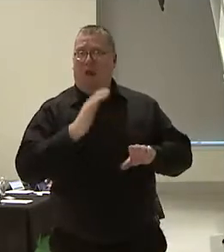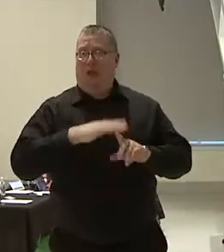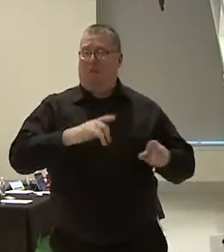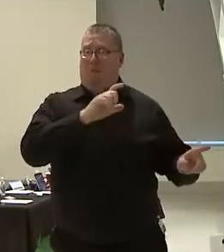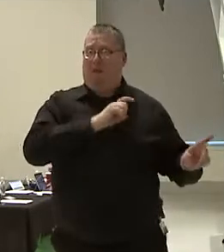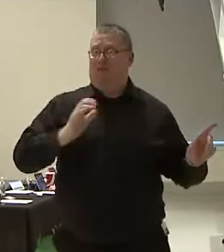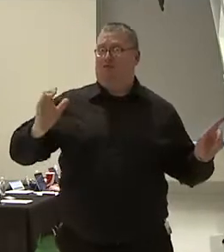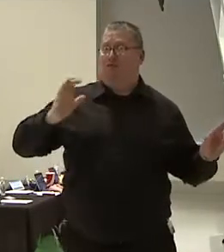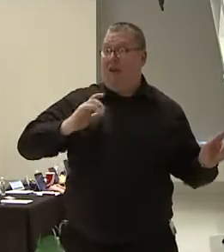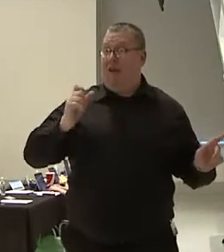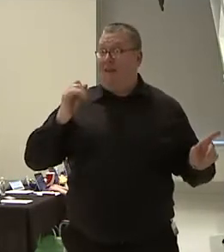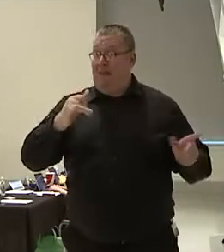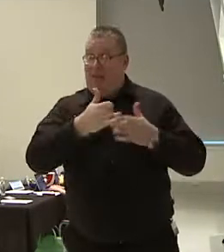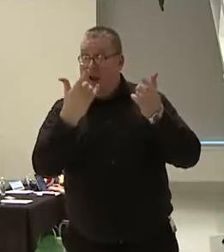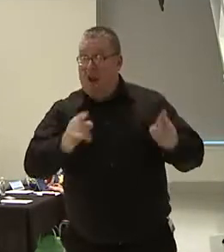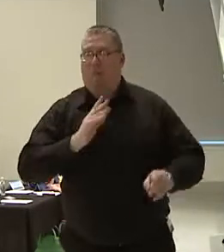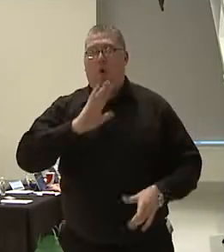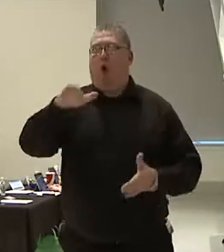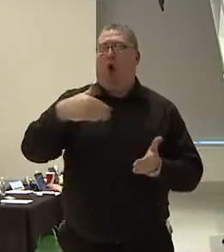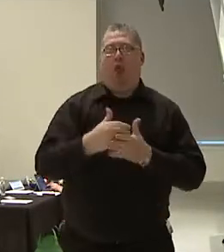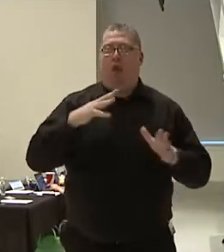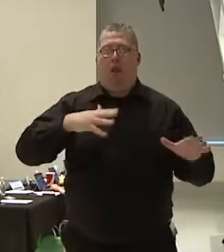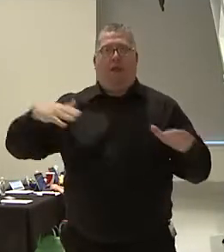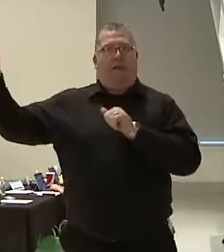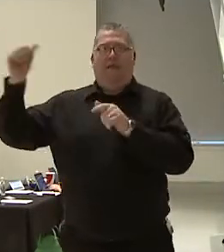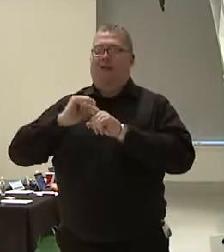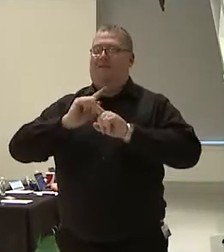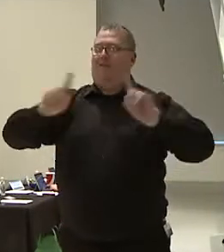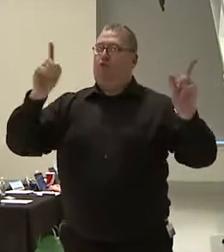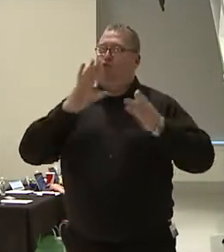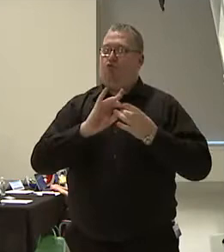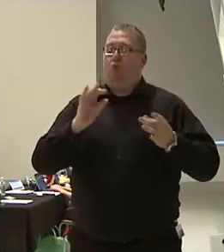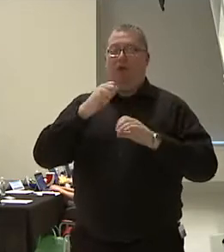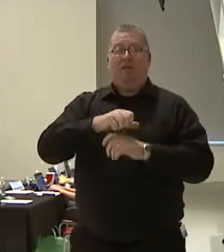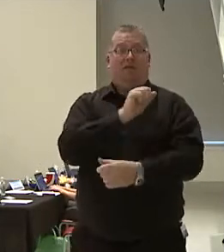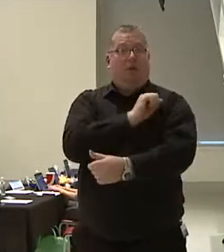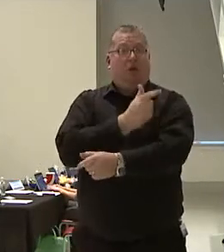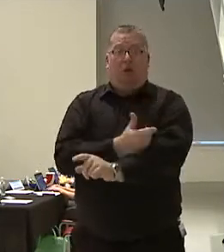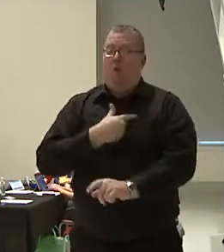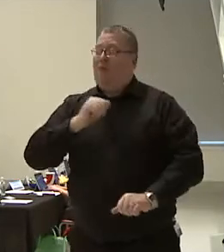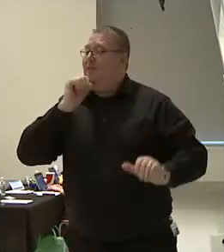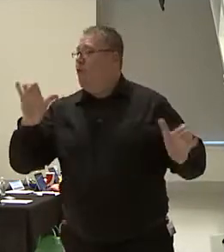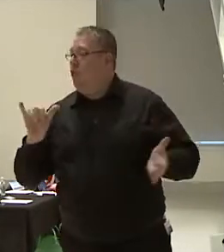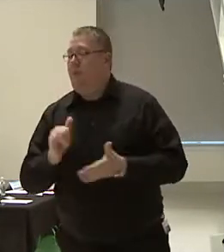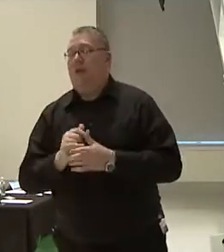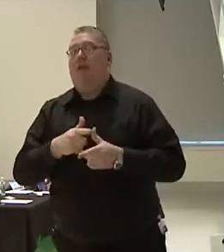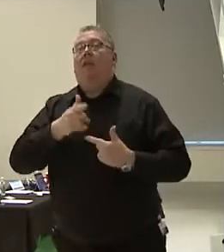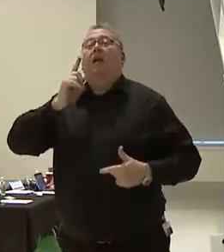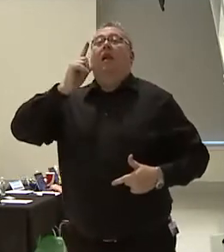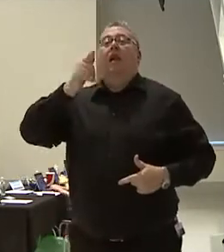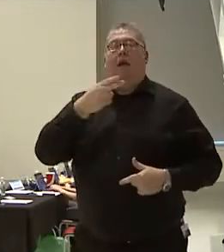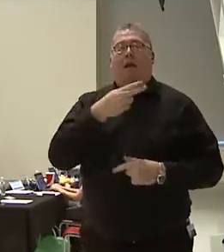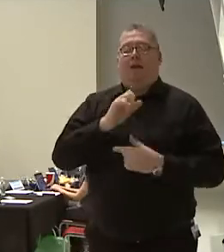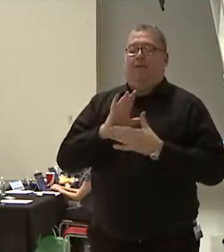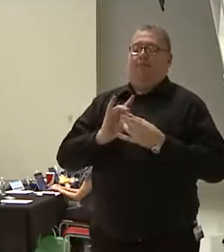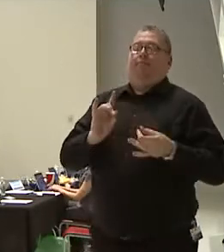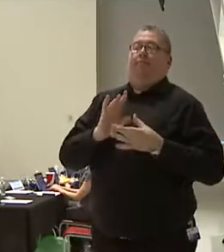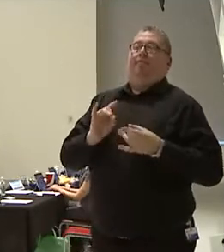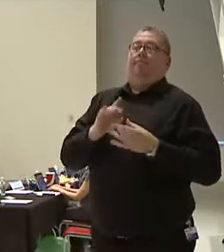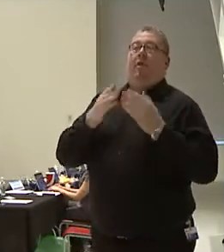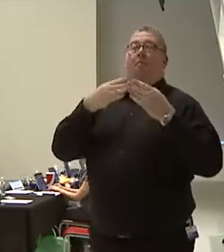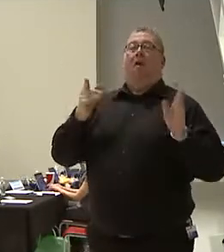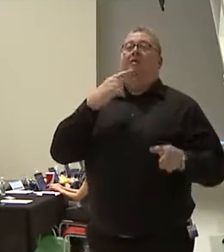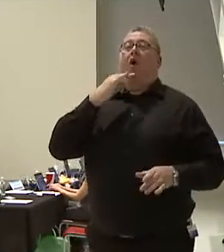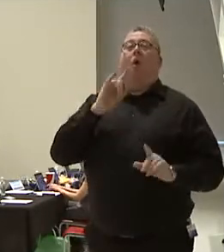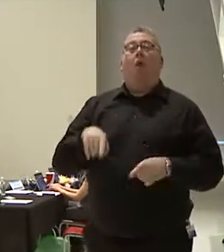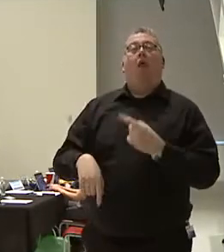see me again. You wouldn't see any of us. It would be a whole different day in St. Louis. And then later, he released a public statement saying it was